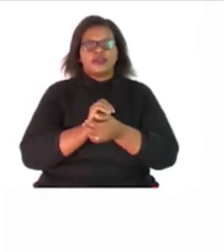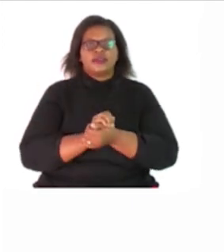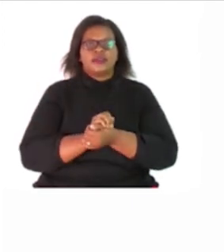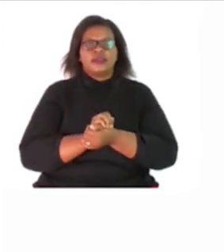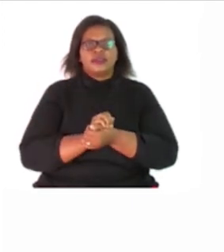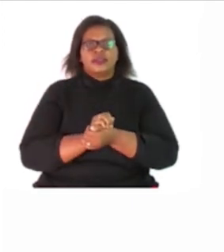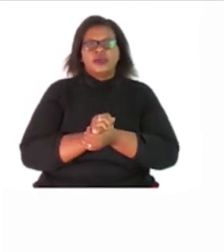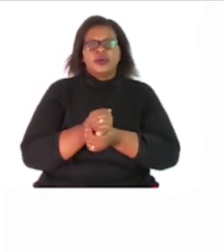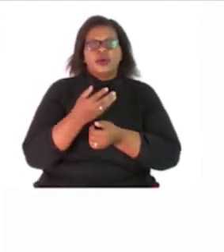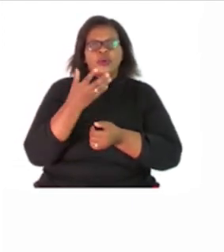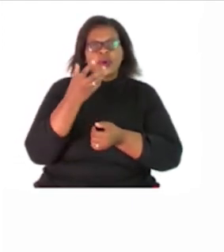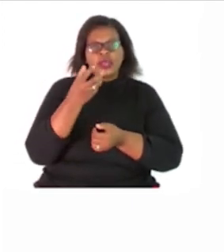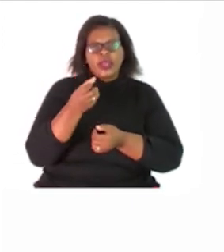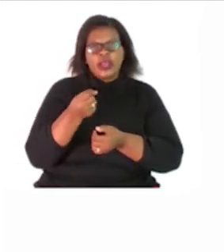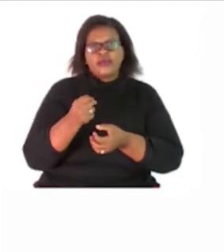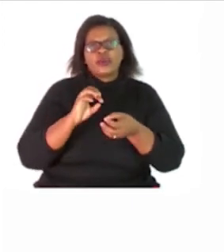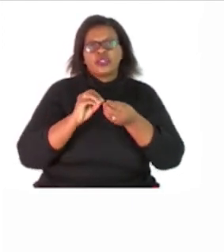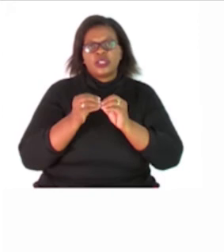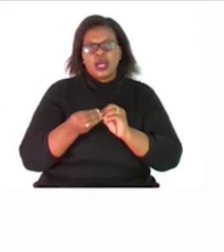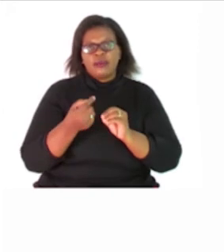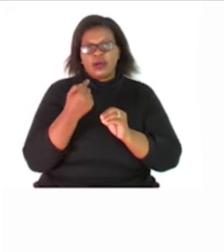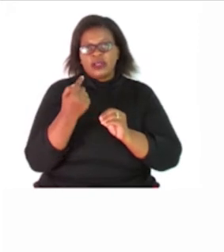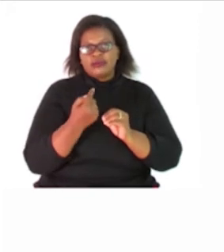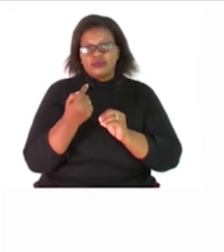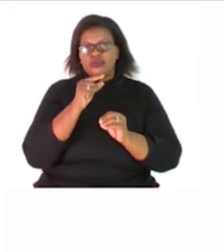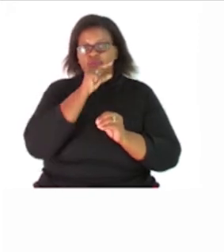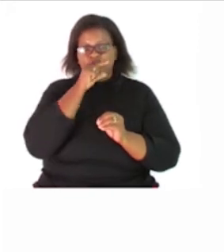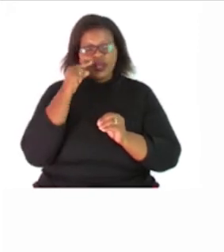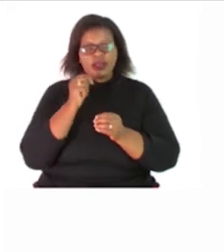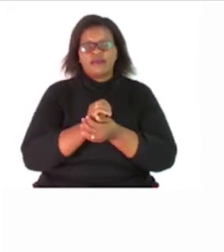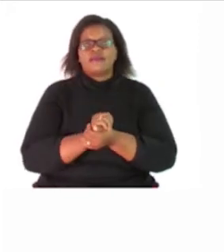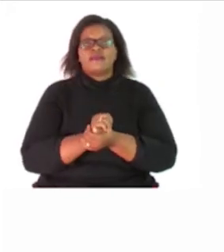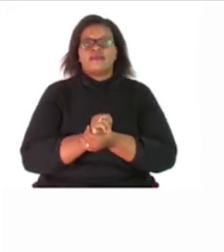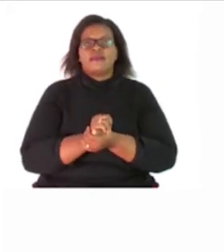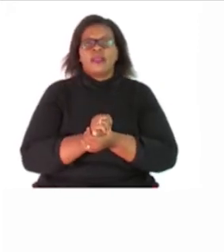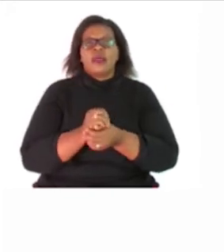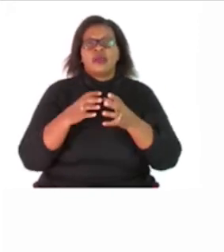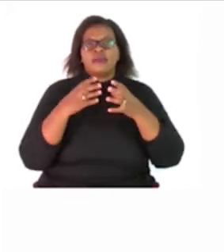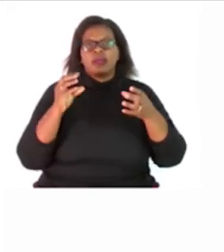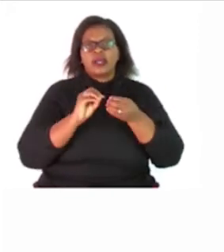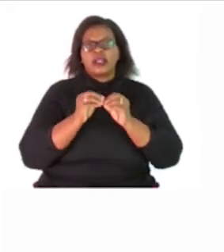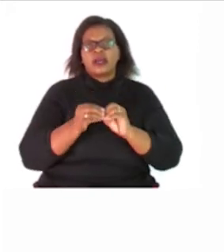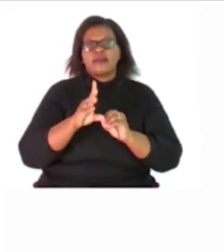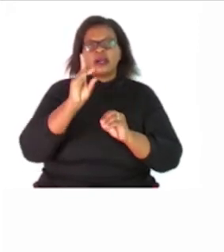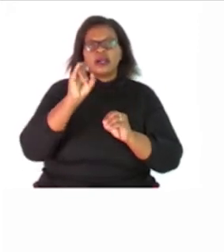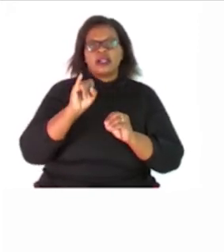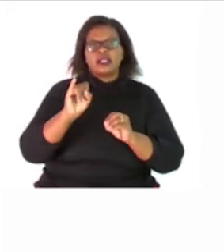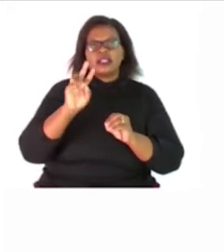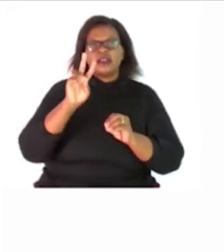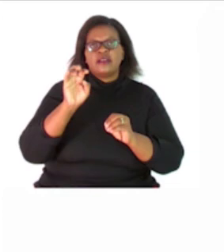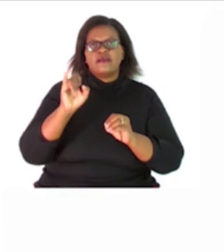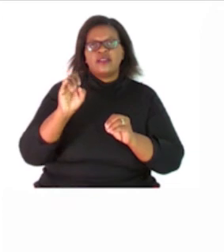In a long division problem, each number has a specific name. The bigger number is known as